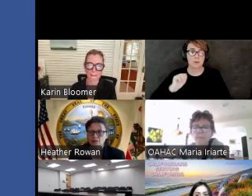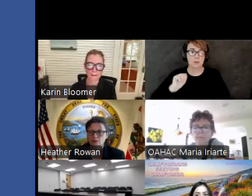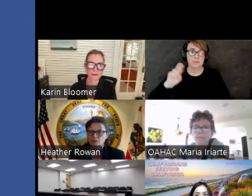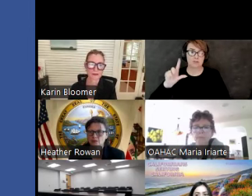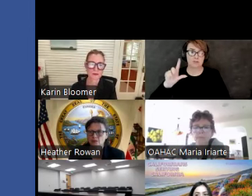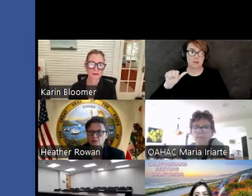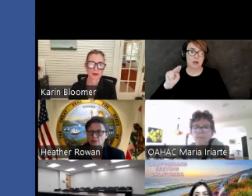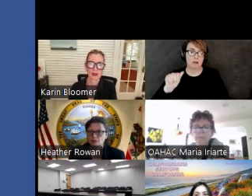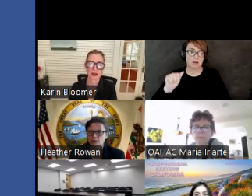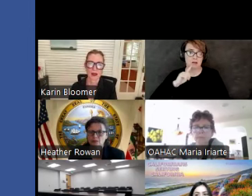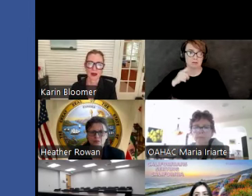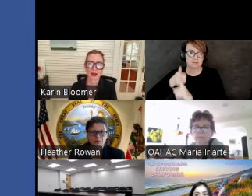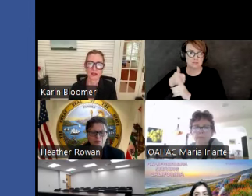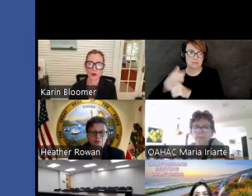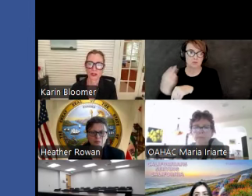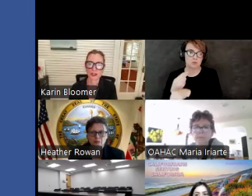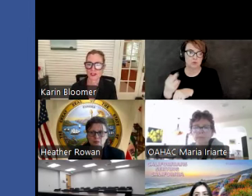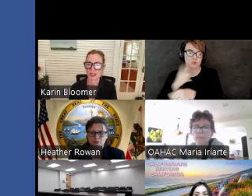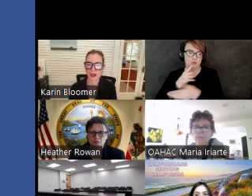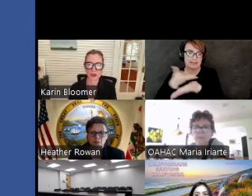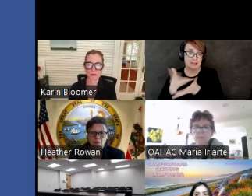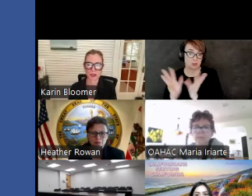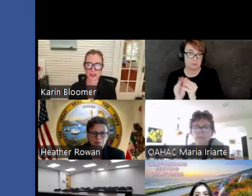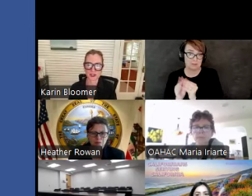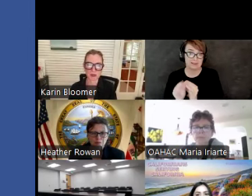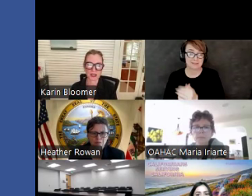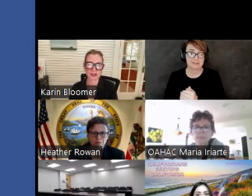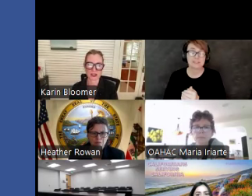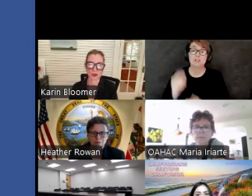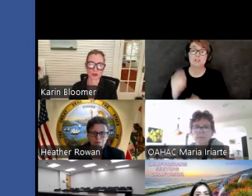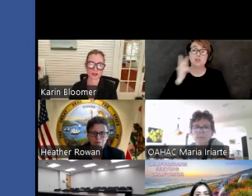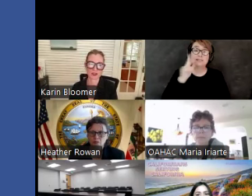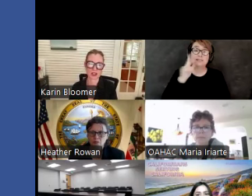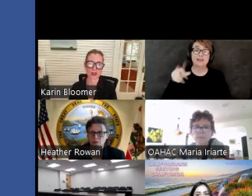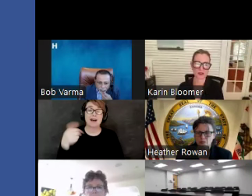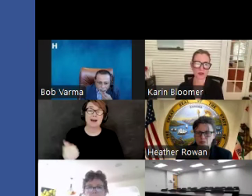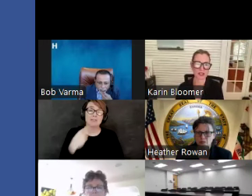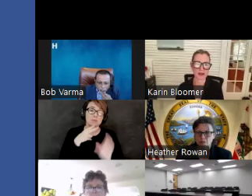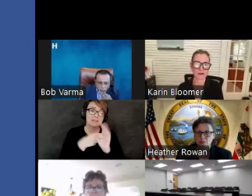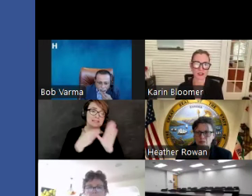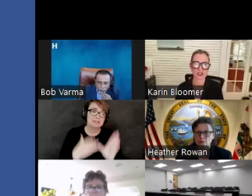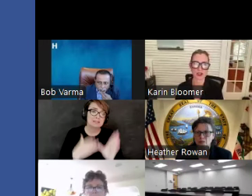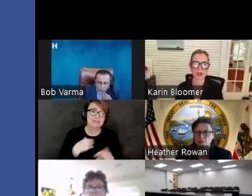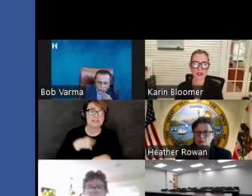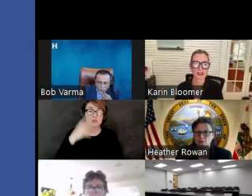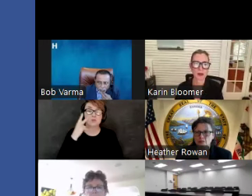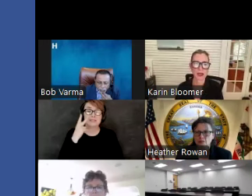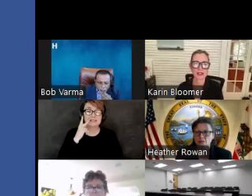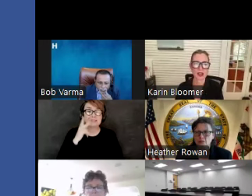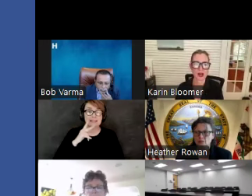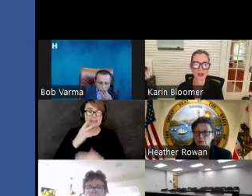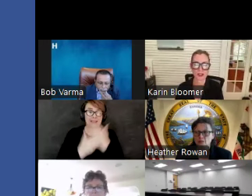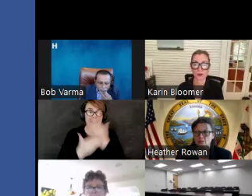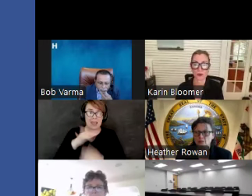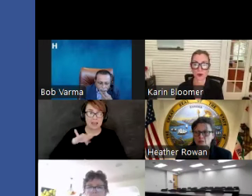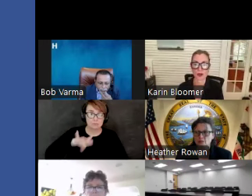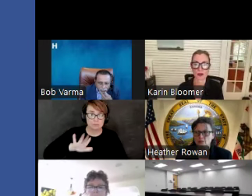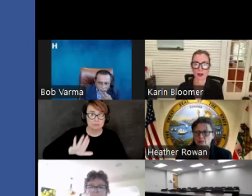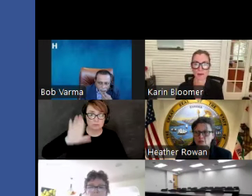today. In order to see other participants, in order to be able to see also the raise hand feature, depending